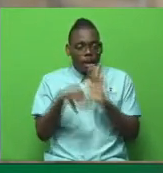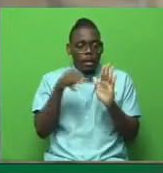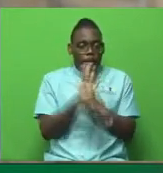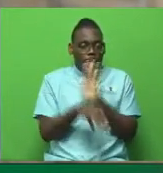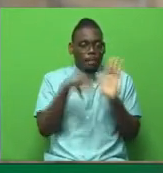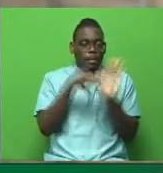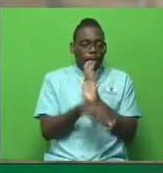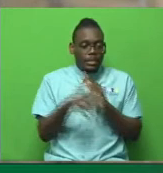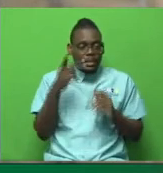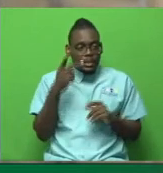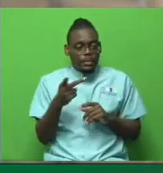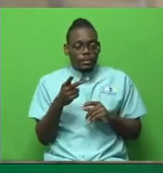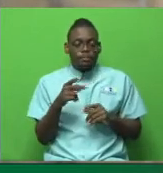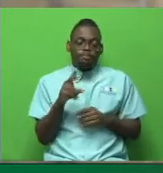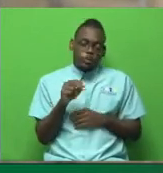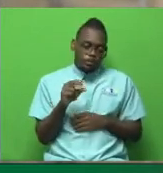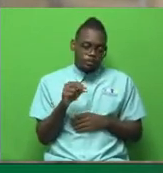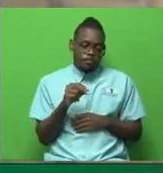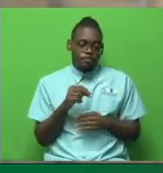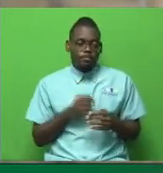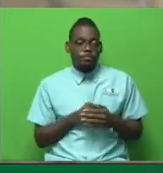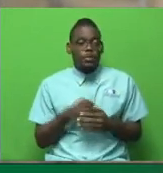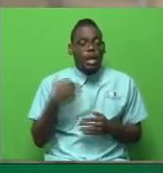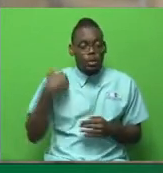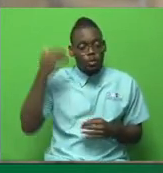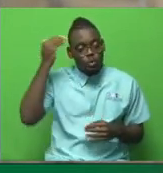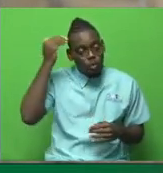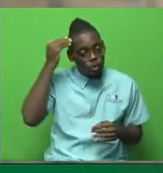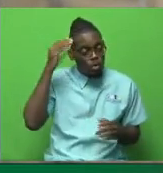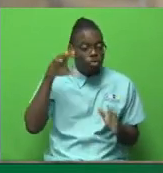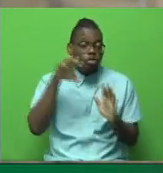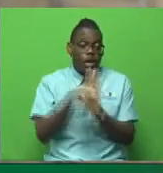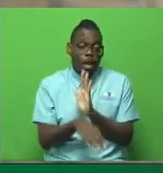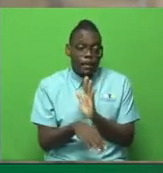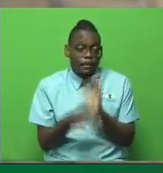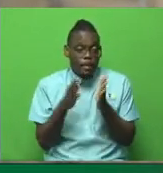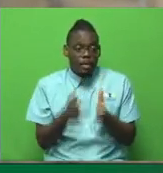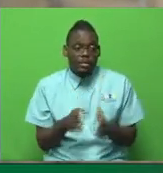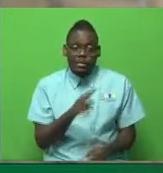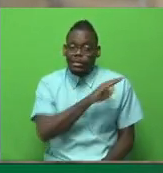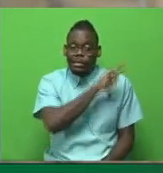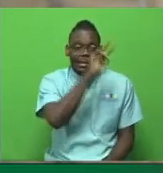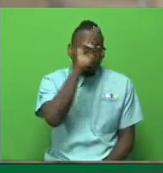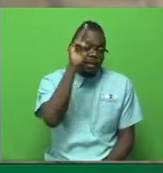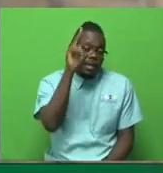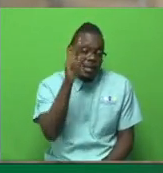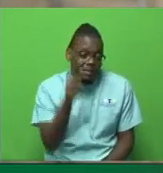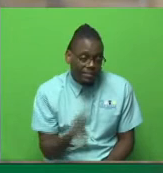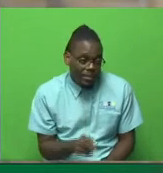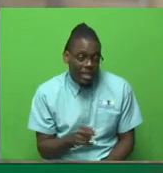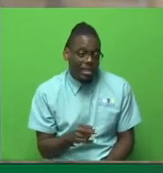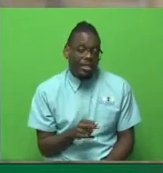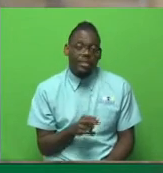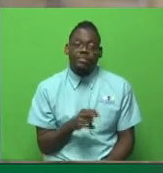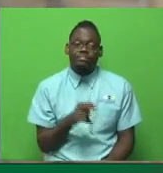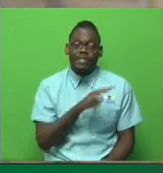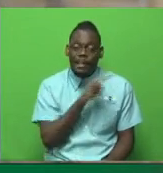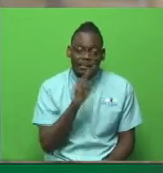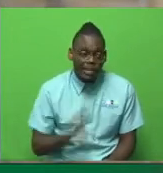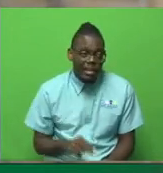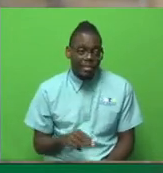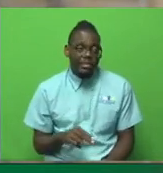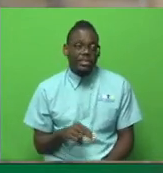bite the hand that feeds them and while those on the other side were in office we had state-sponsored crime and